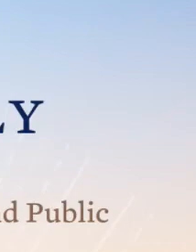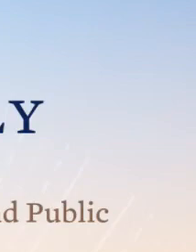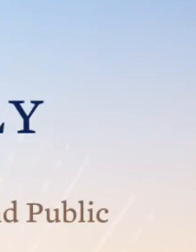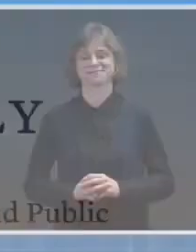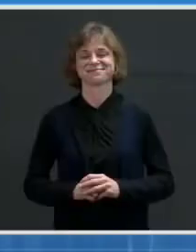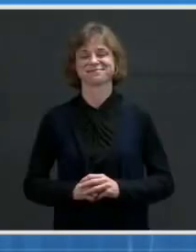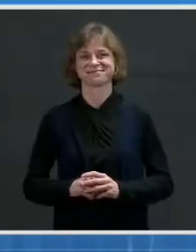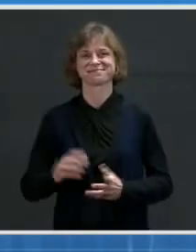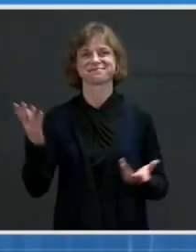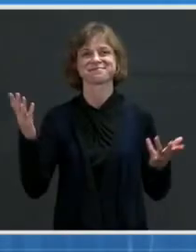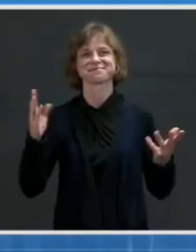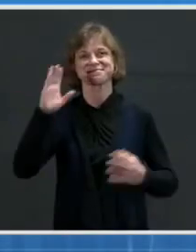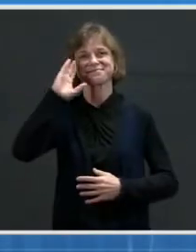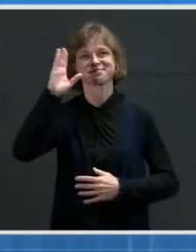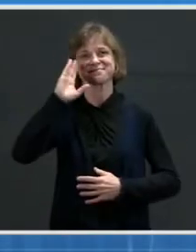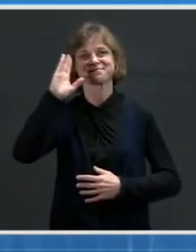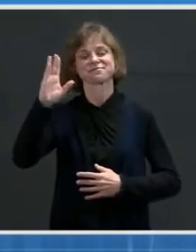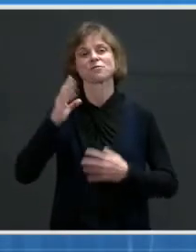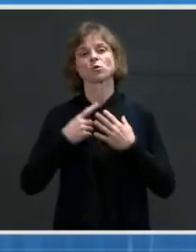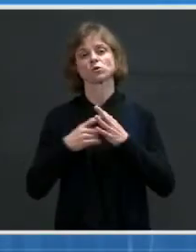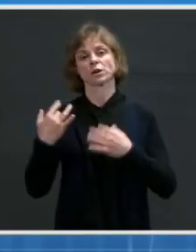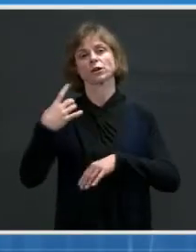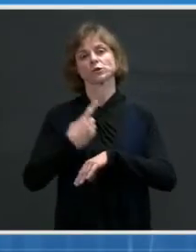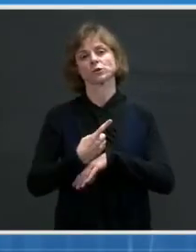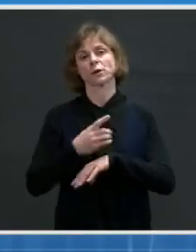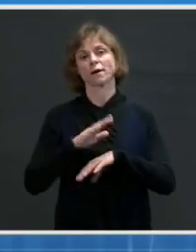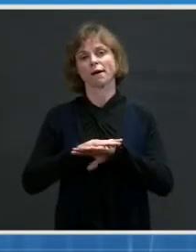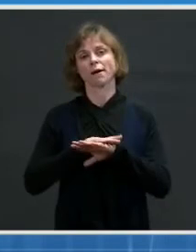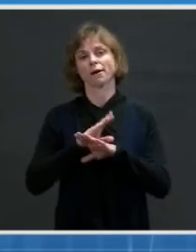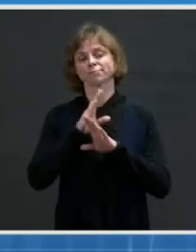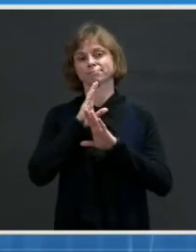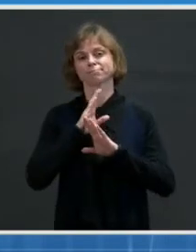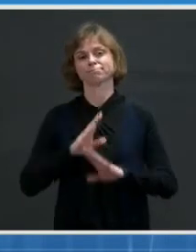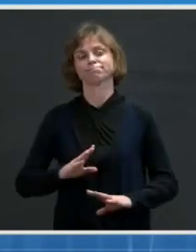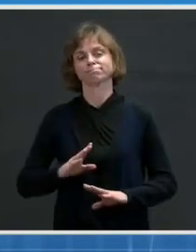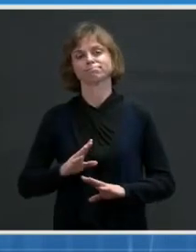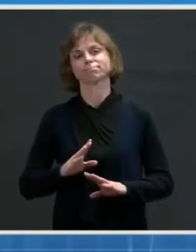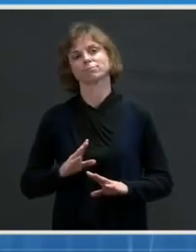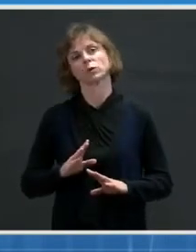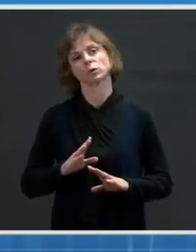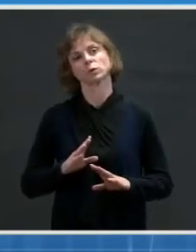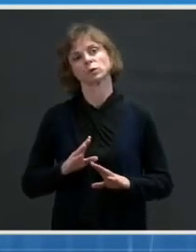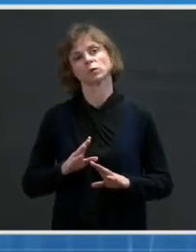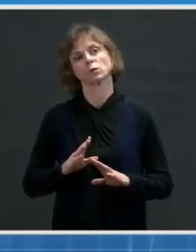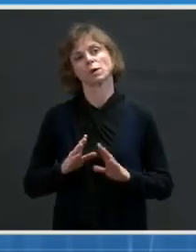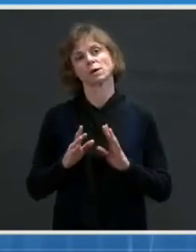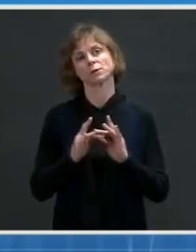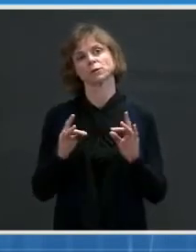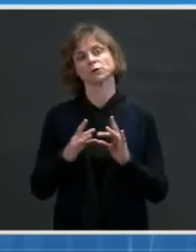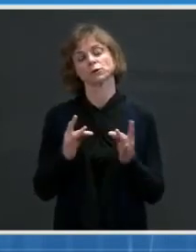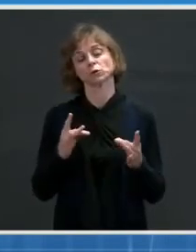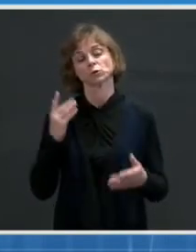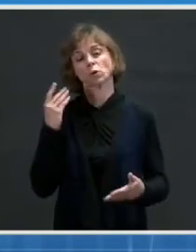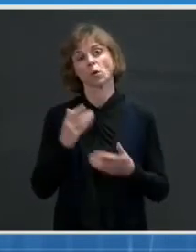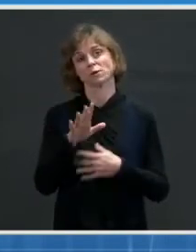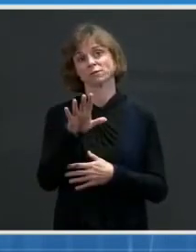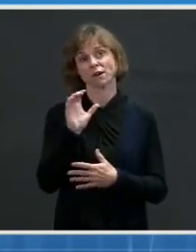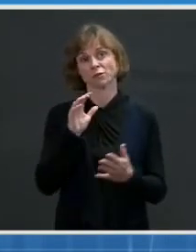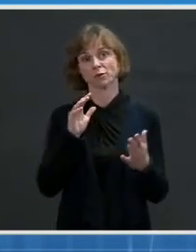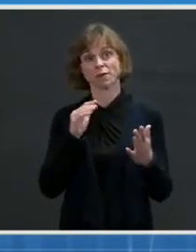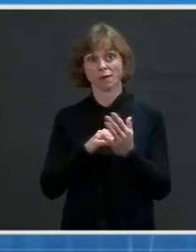starting today on a solemn note, as we're nearing 500,000 Americans who've lost their lives from